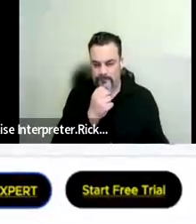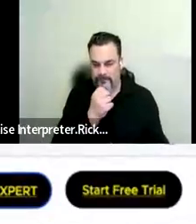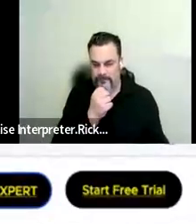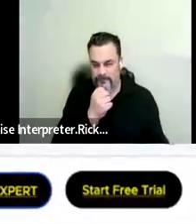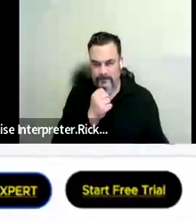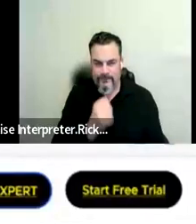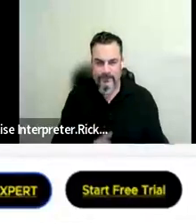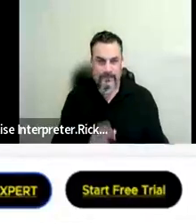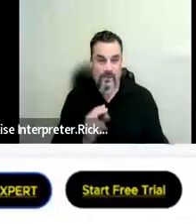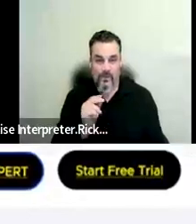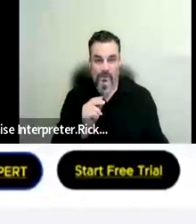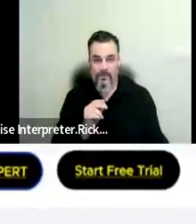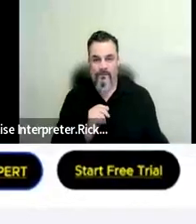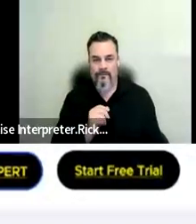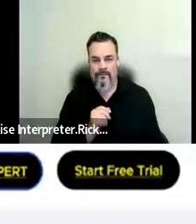No.